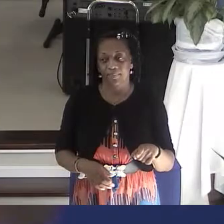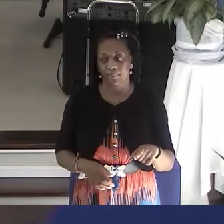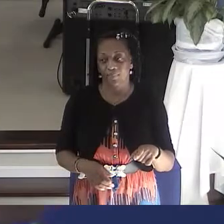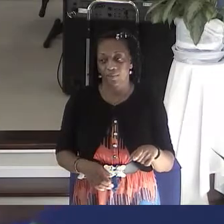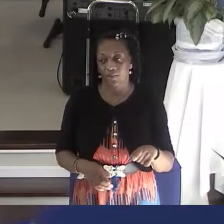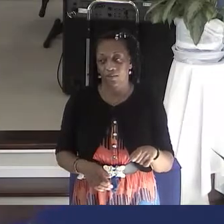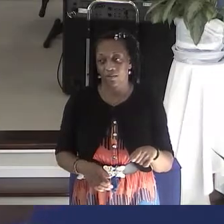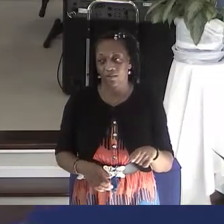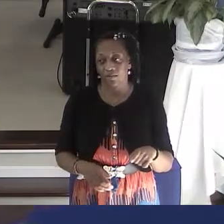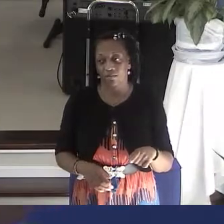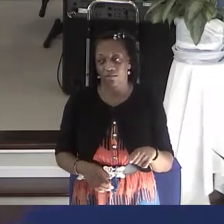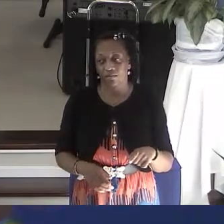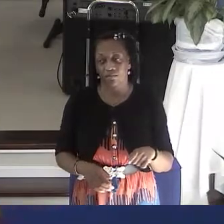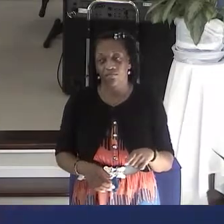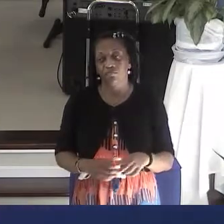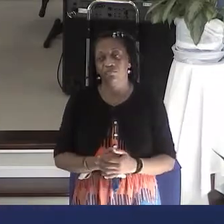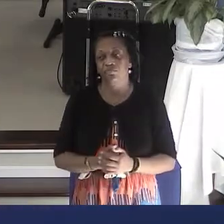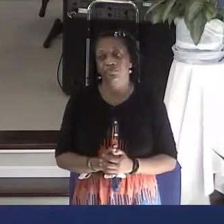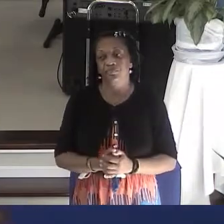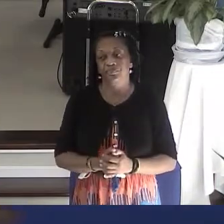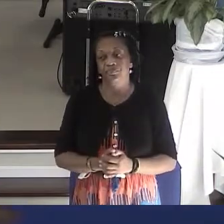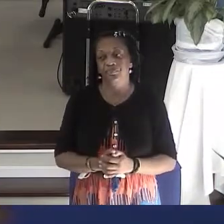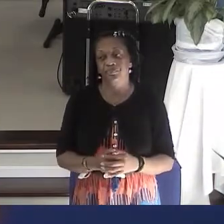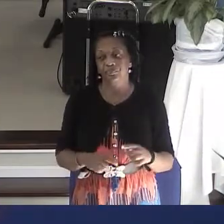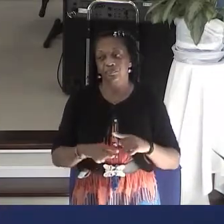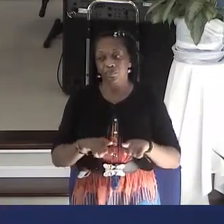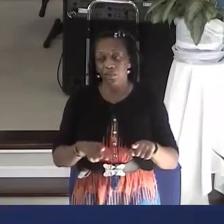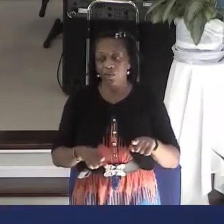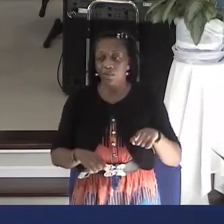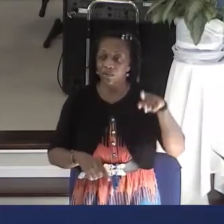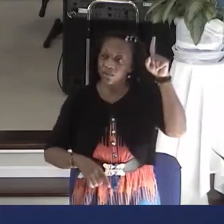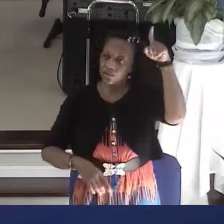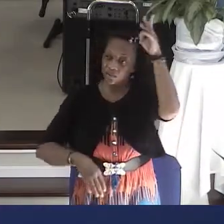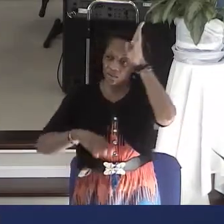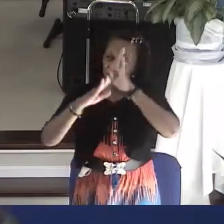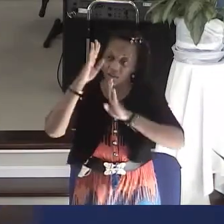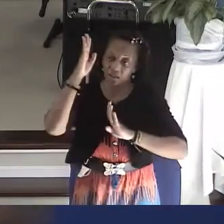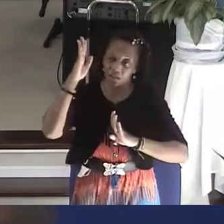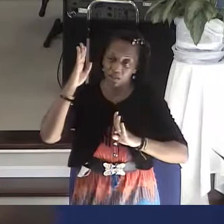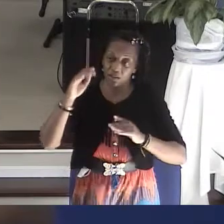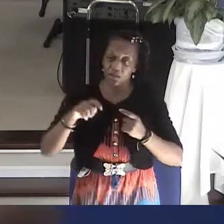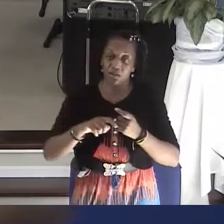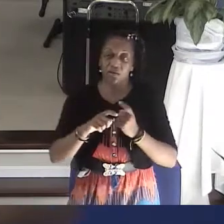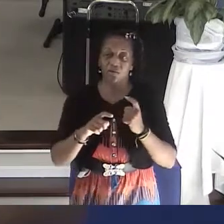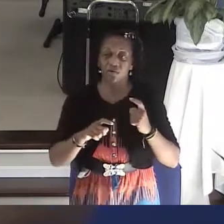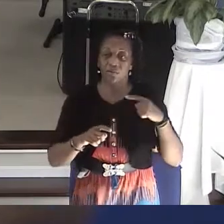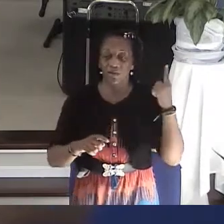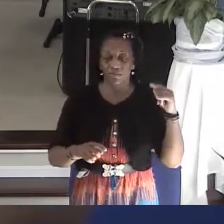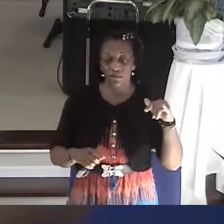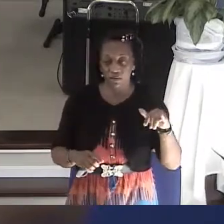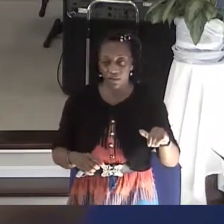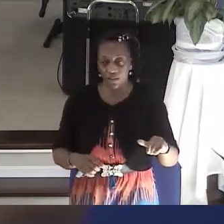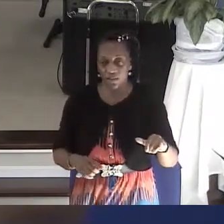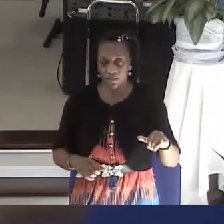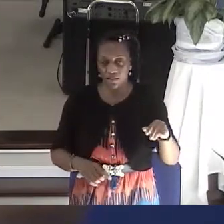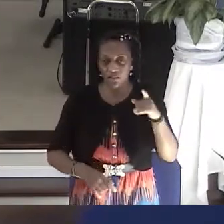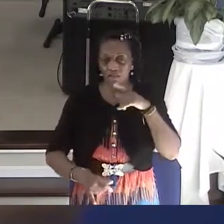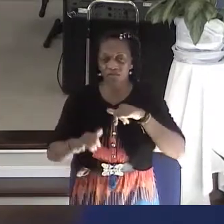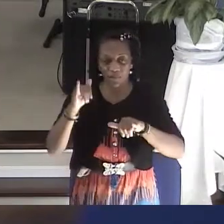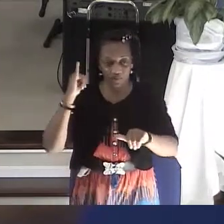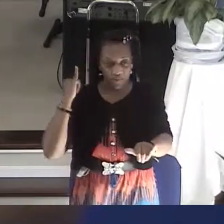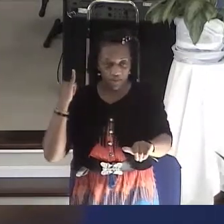no more. But you, O God, are from everlasting to everlasting, from generation to